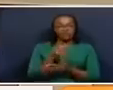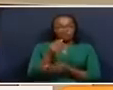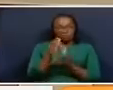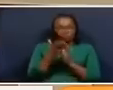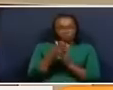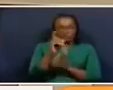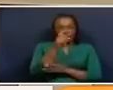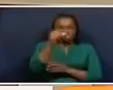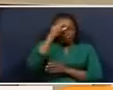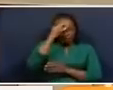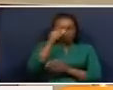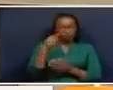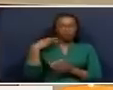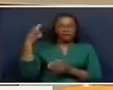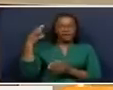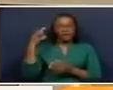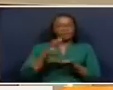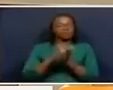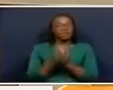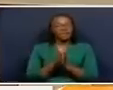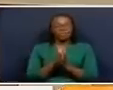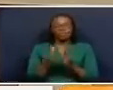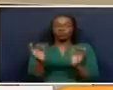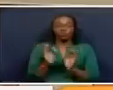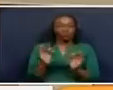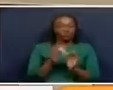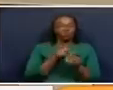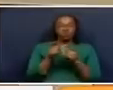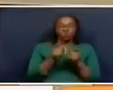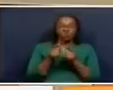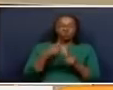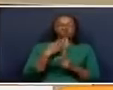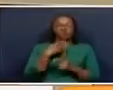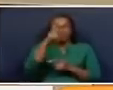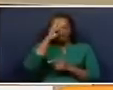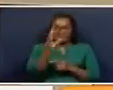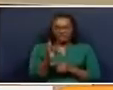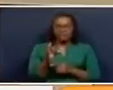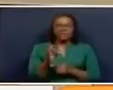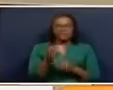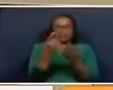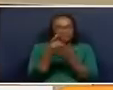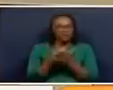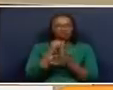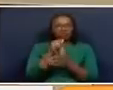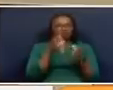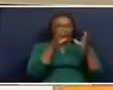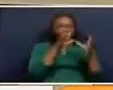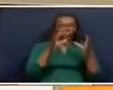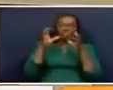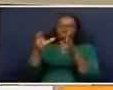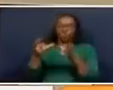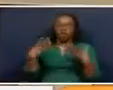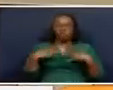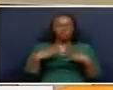which became, you know, a farce. Yeah. You know, I mean, we want a serious discussion, not a place for name-calling and people throw out